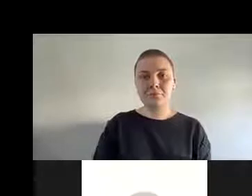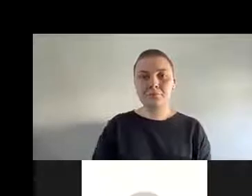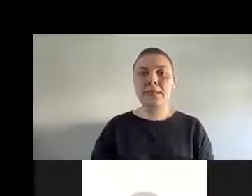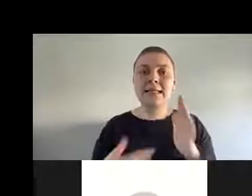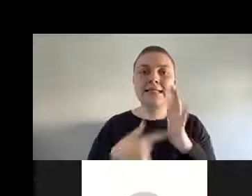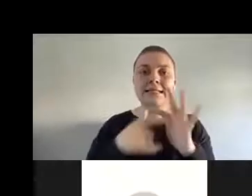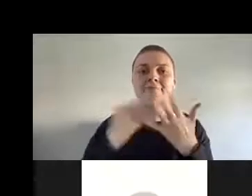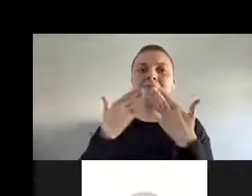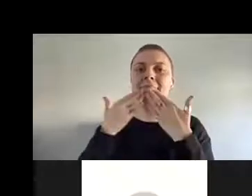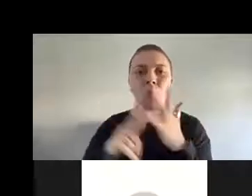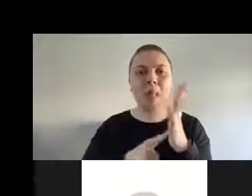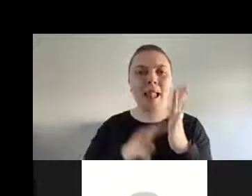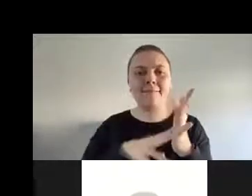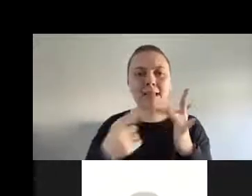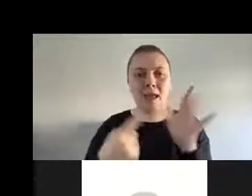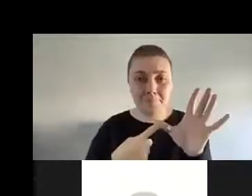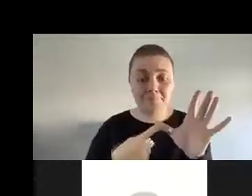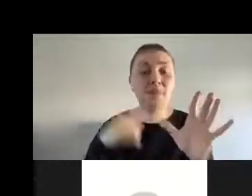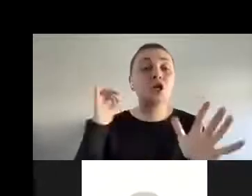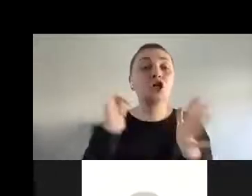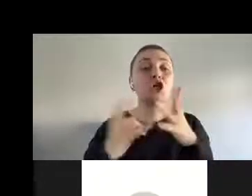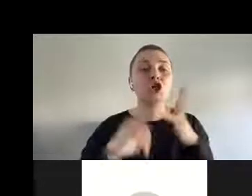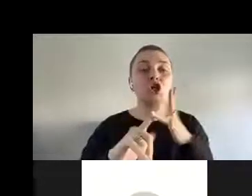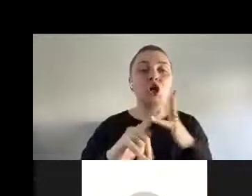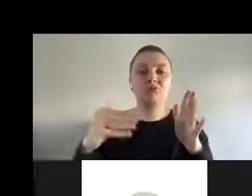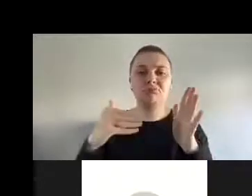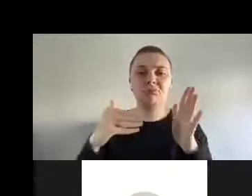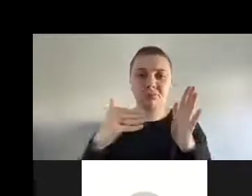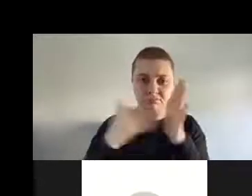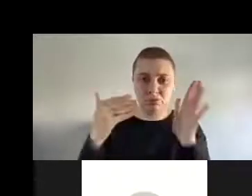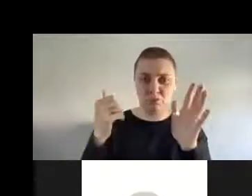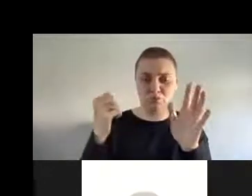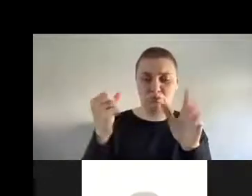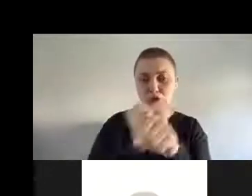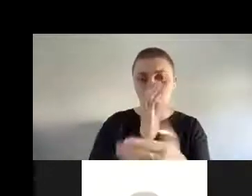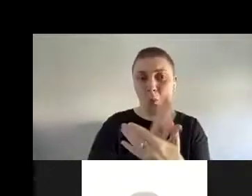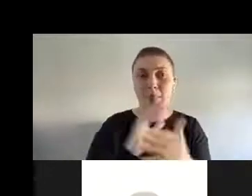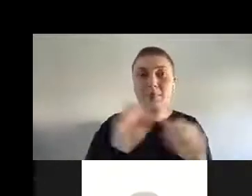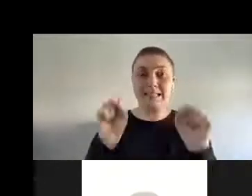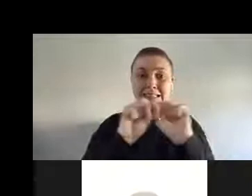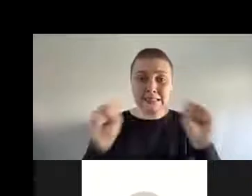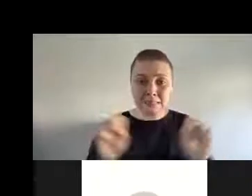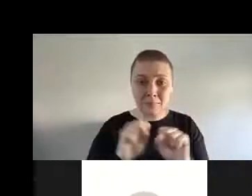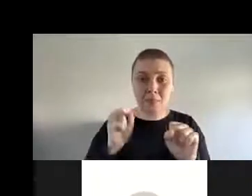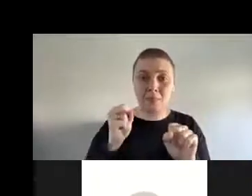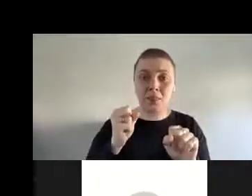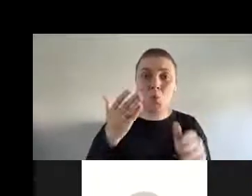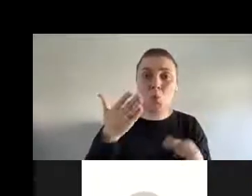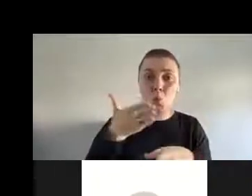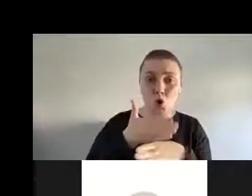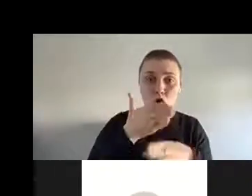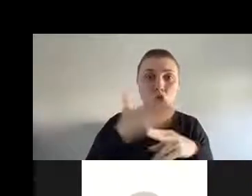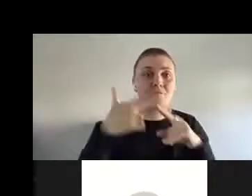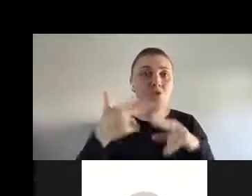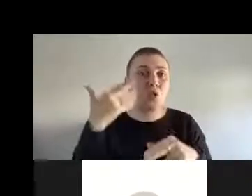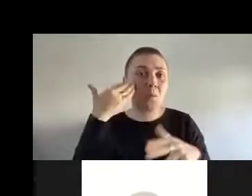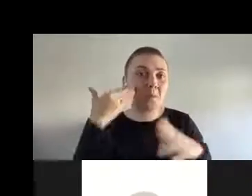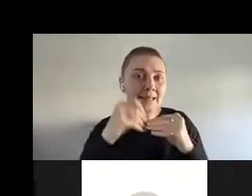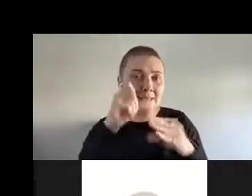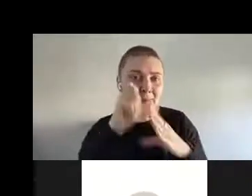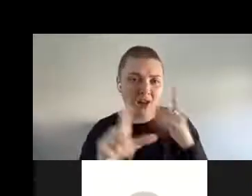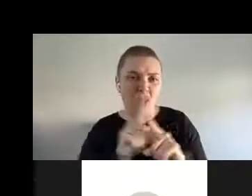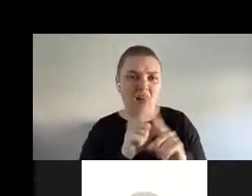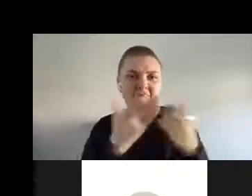Thanks, Olivia. So in order to ensure that kind of these systems that work for women with disabilities, such as